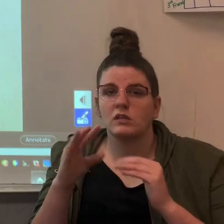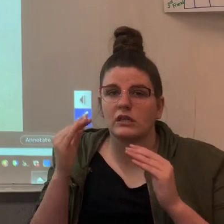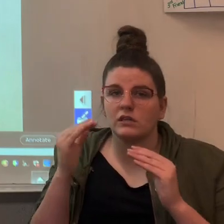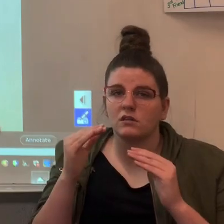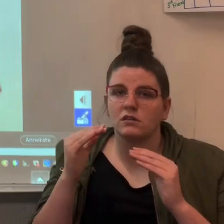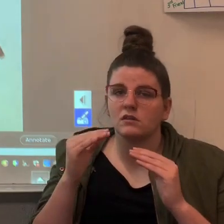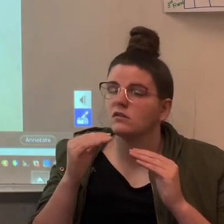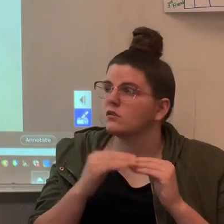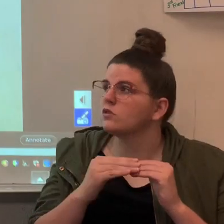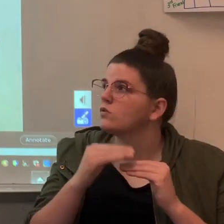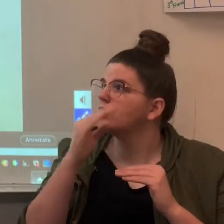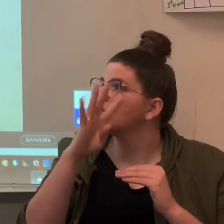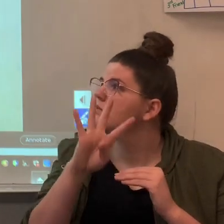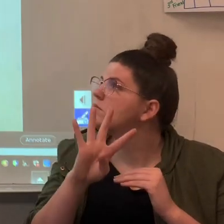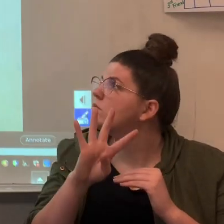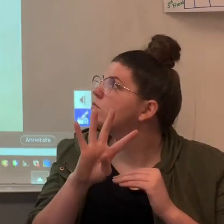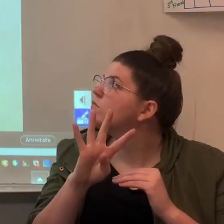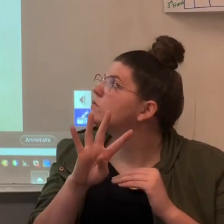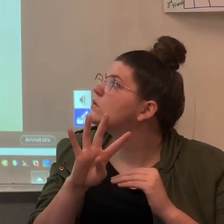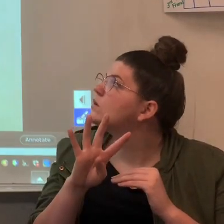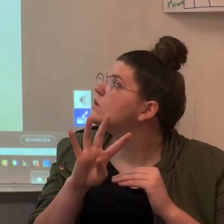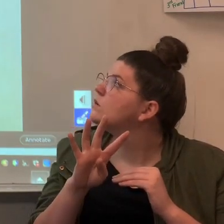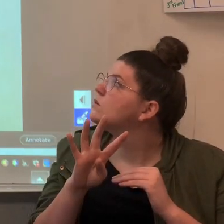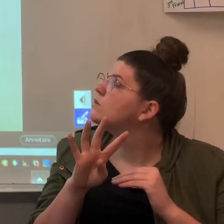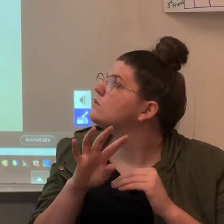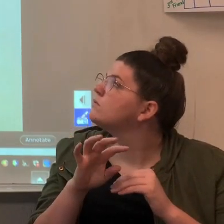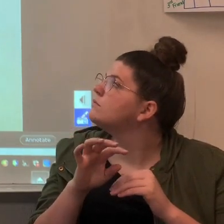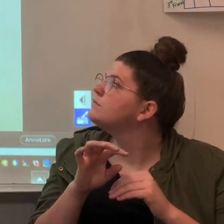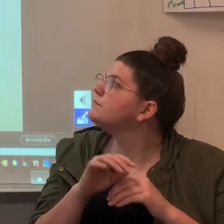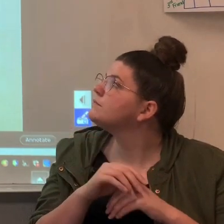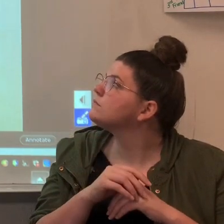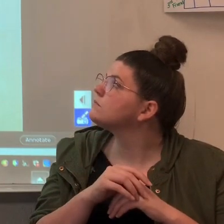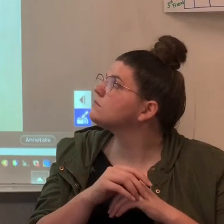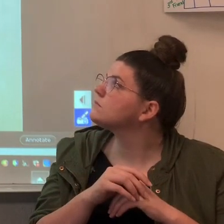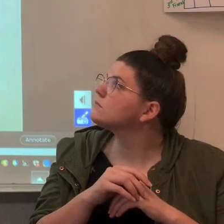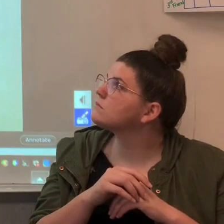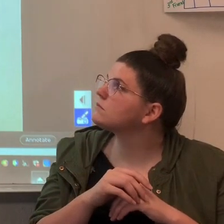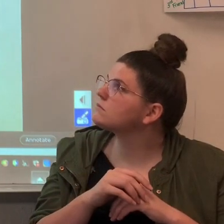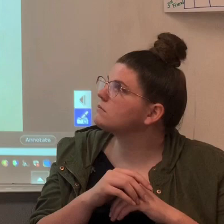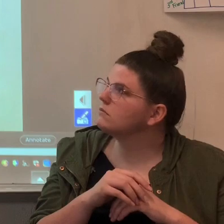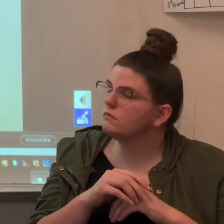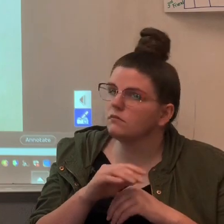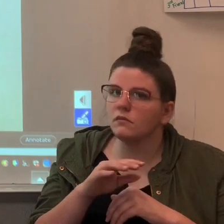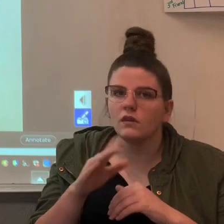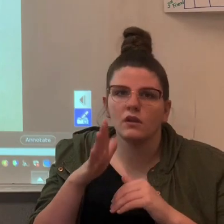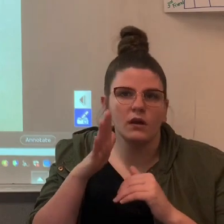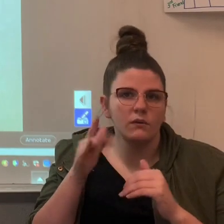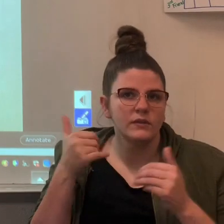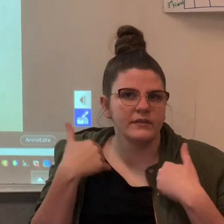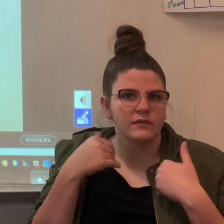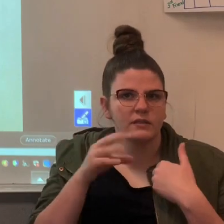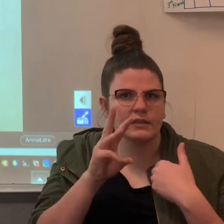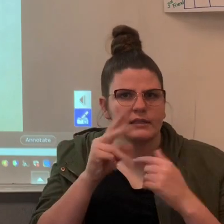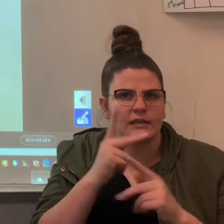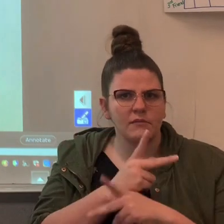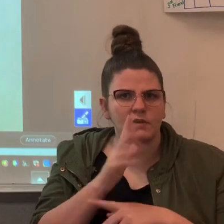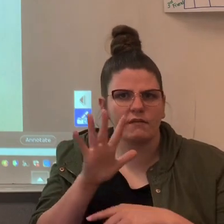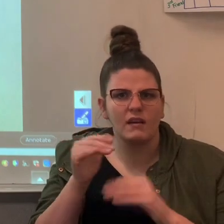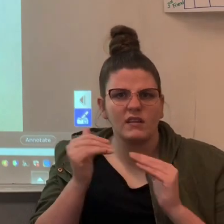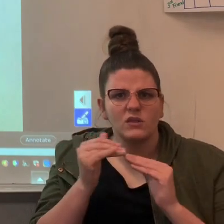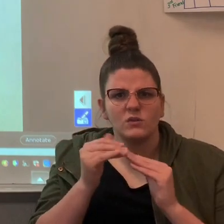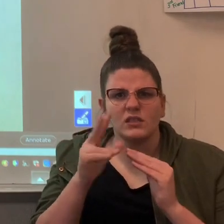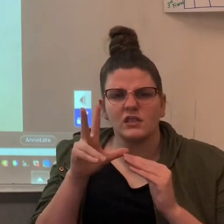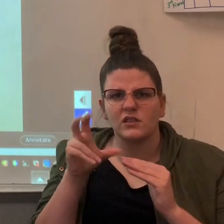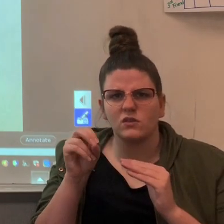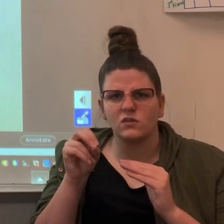than 4. But if I went to these ends over here, I would have 6 times 5, which equals 30. So